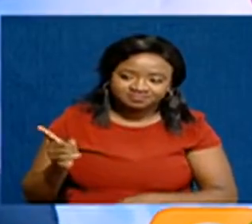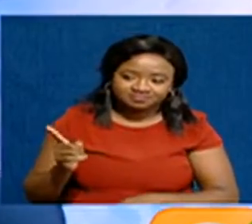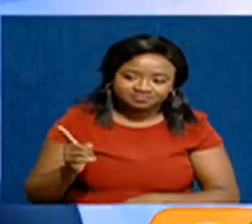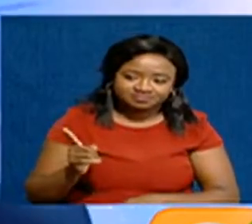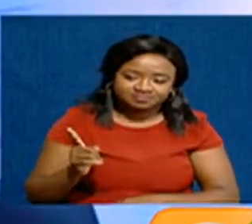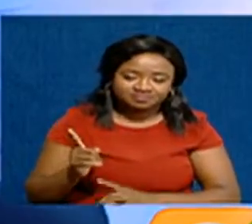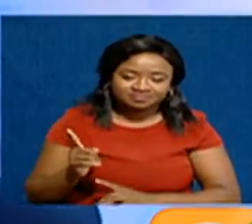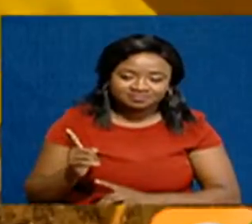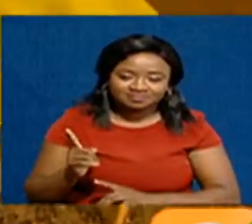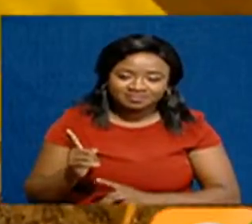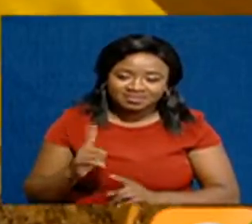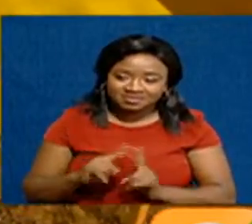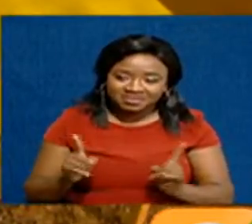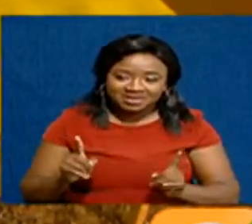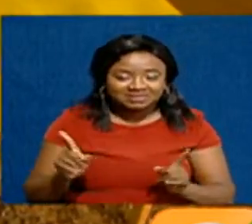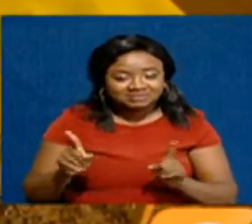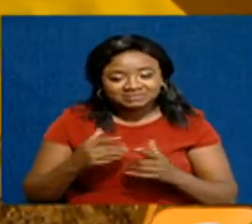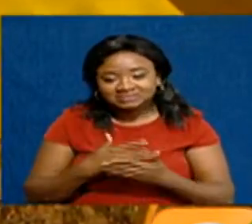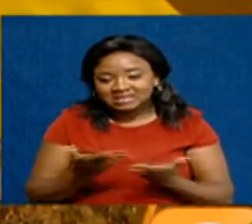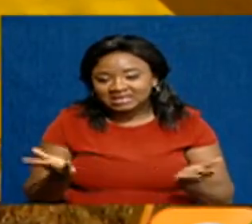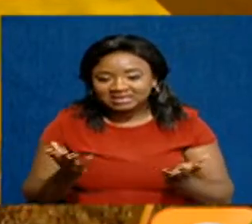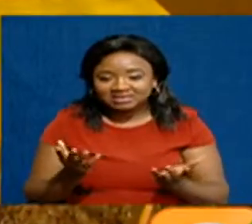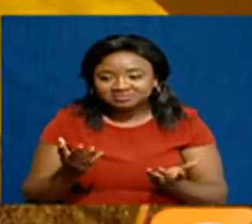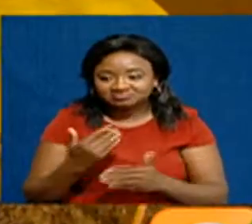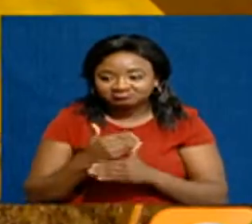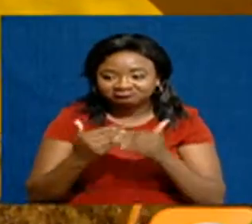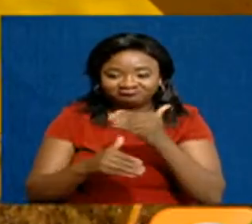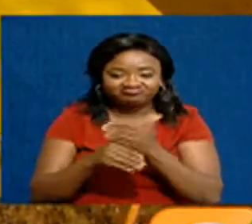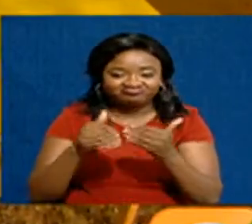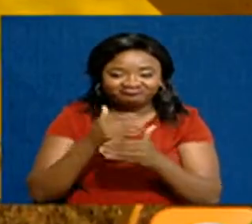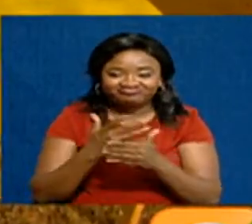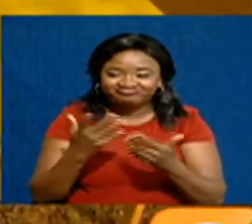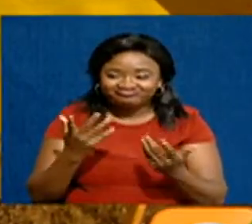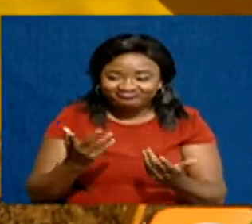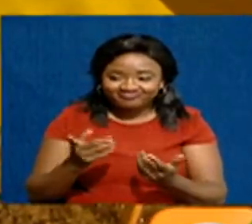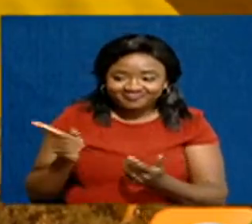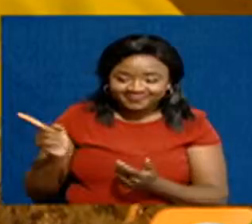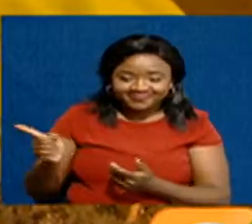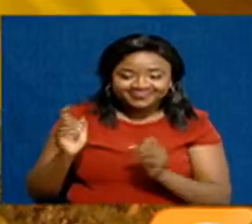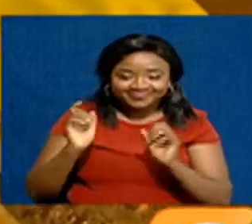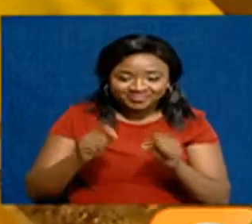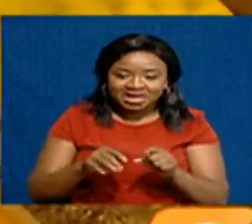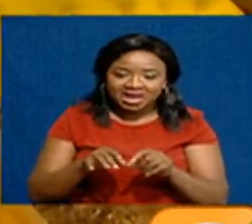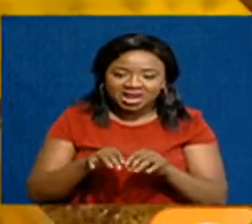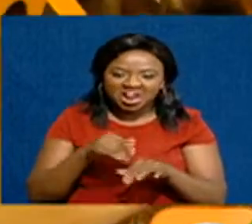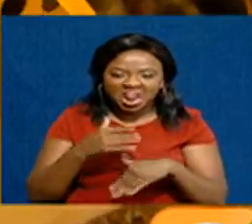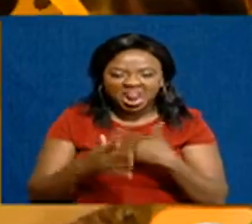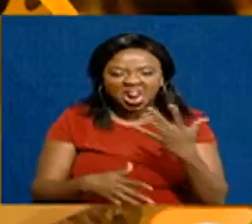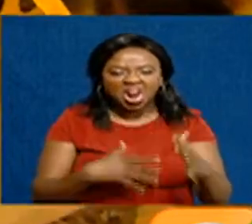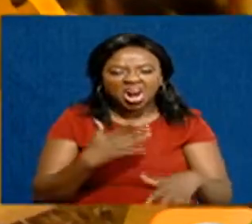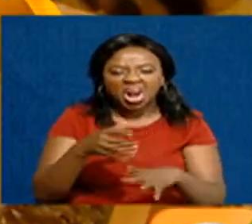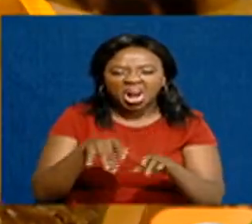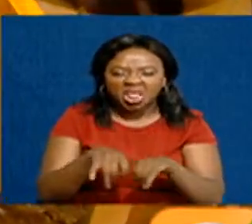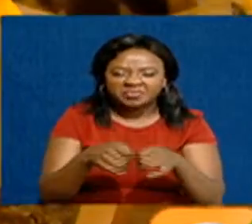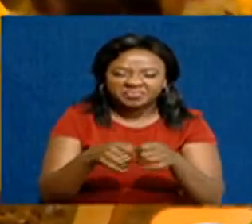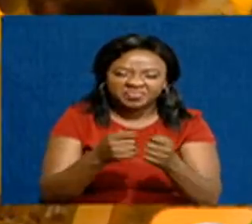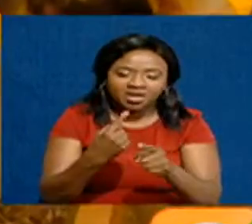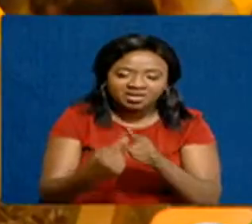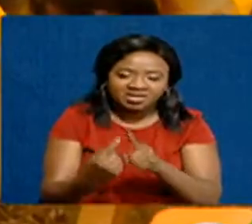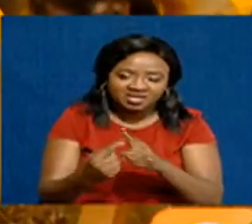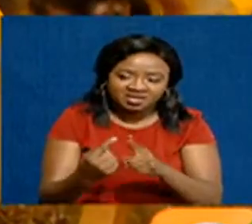Newcastle. But just like any other structure, the fireless brooder is prone to wear and tear after some years.